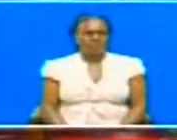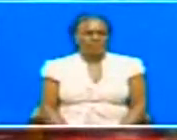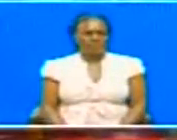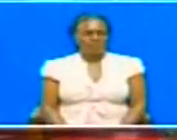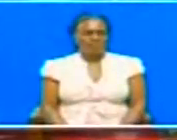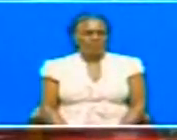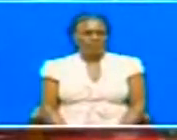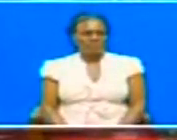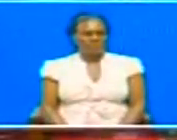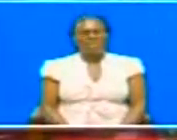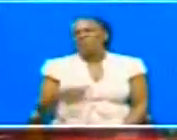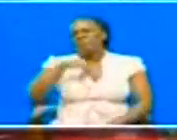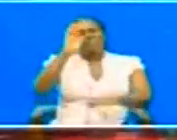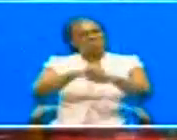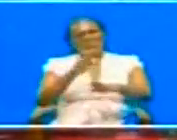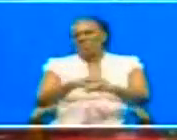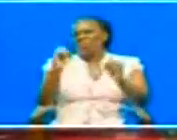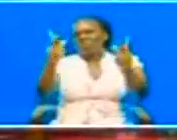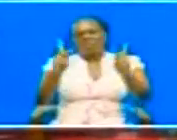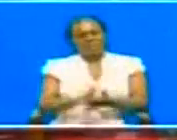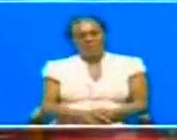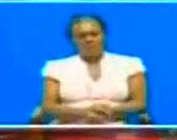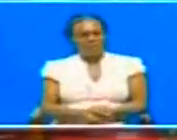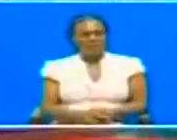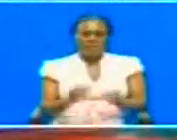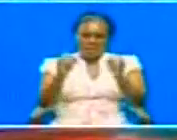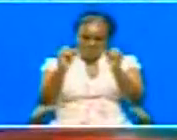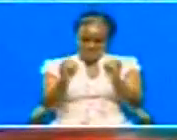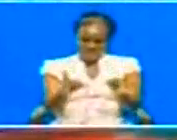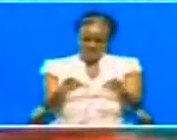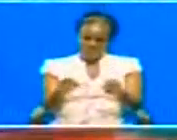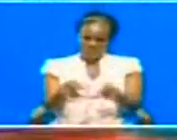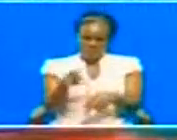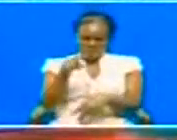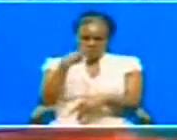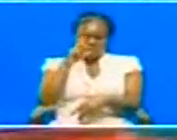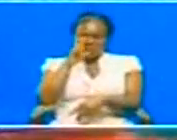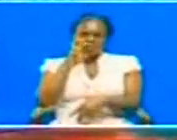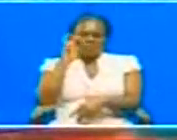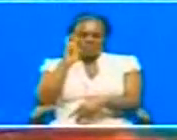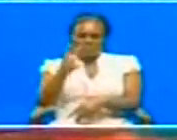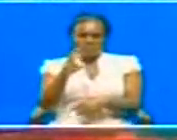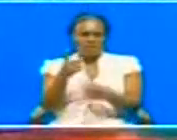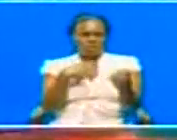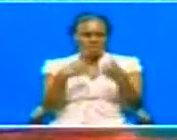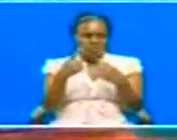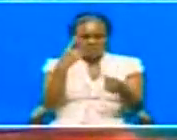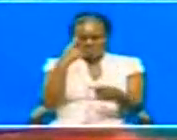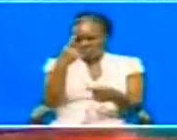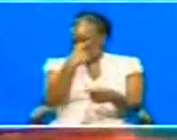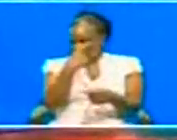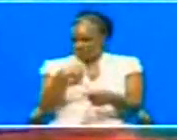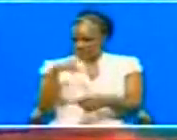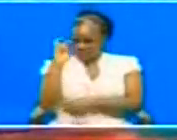no. I'm good. Actually, if we really see Cleo nicely with the eyes that the way I